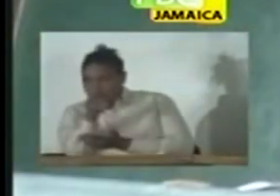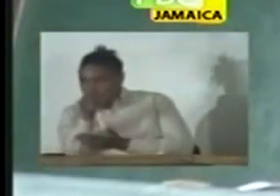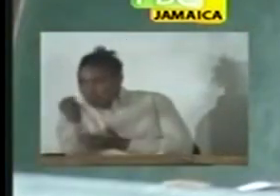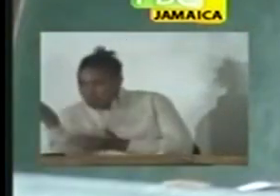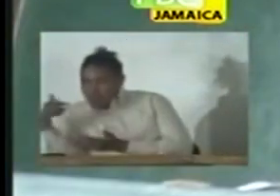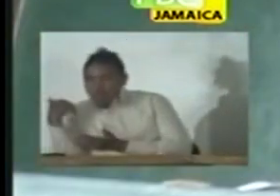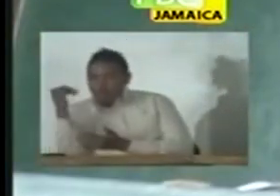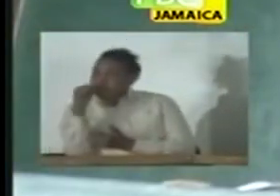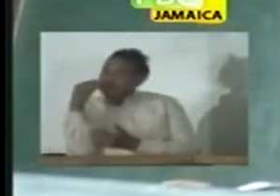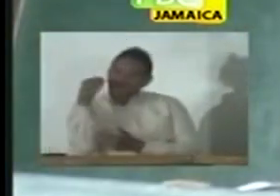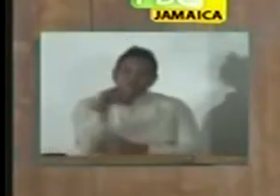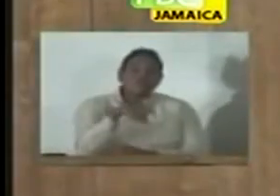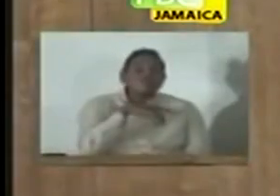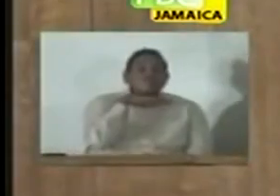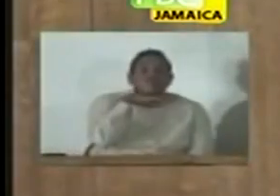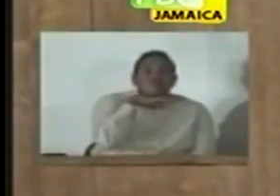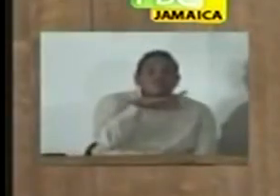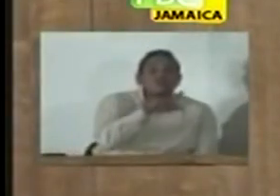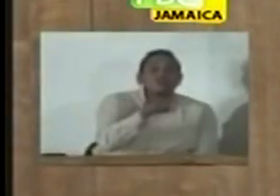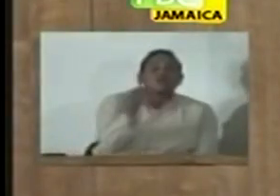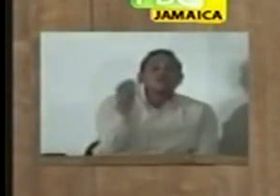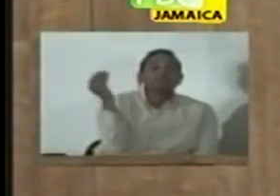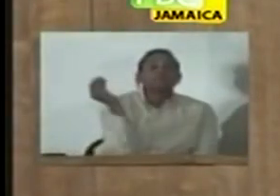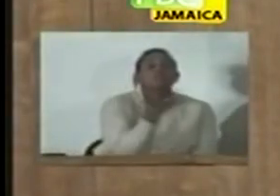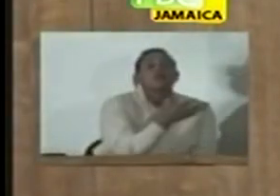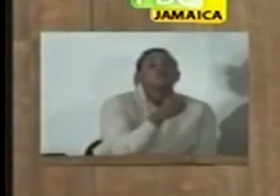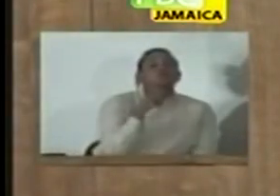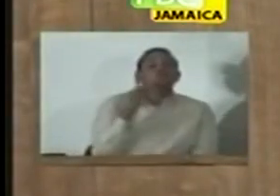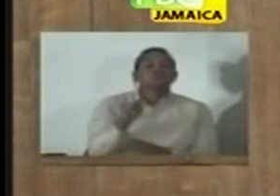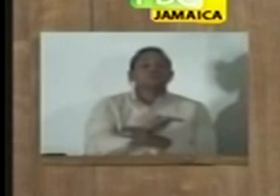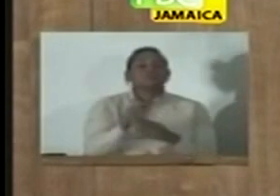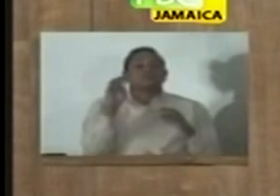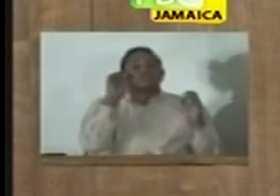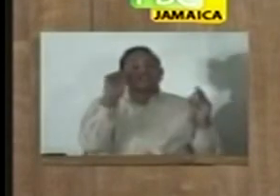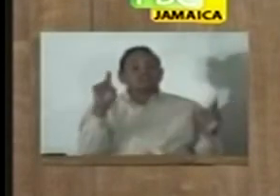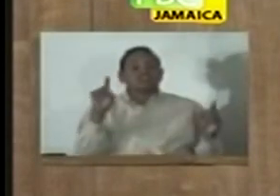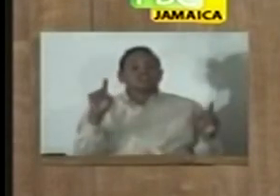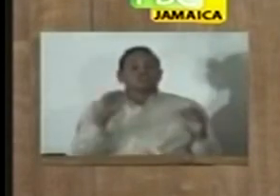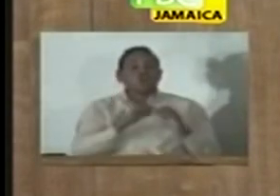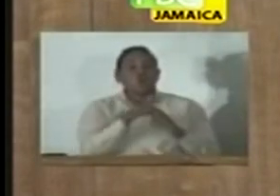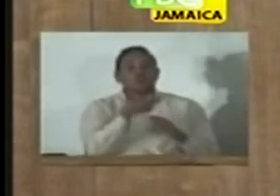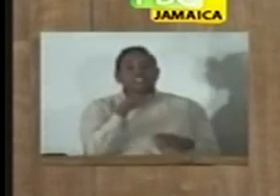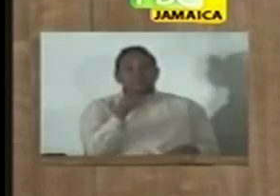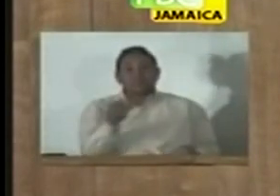go and pass to the Ministry of Education have been spent.